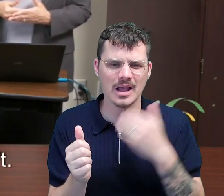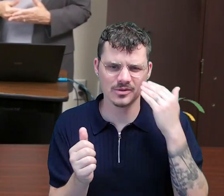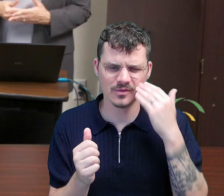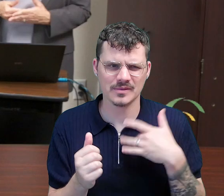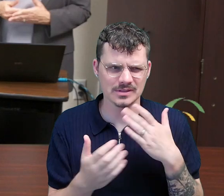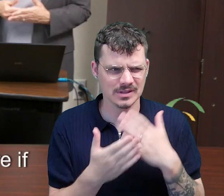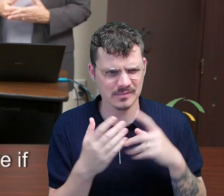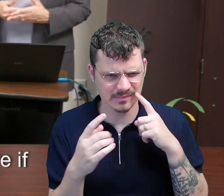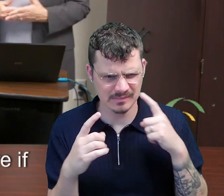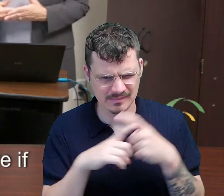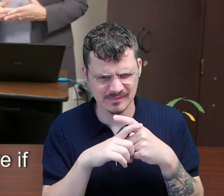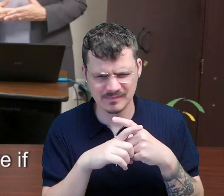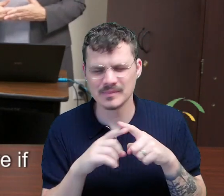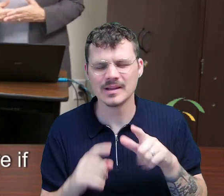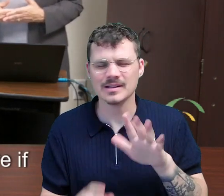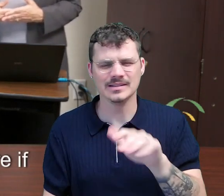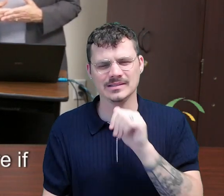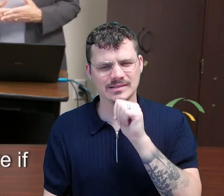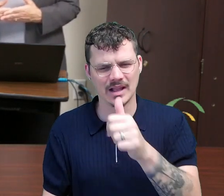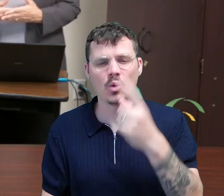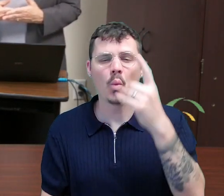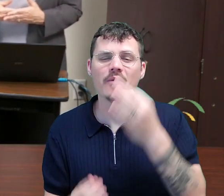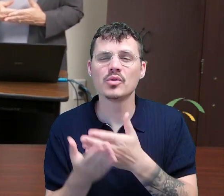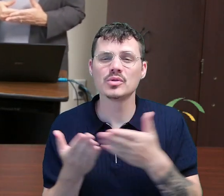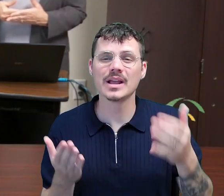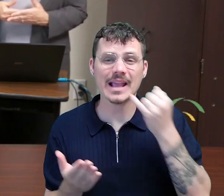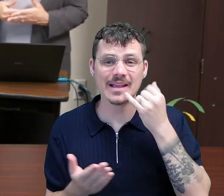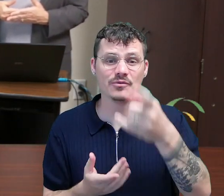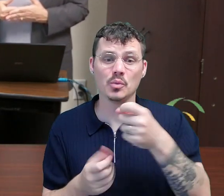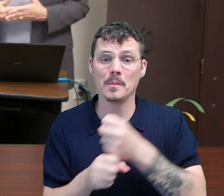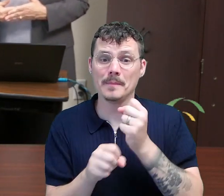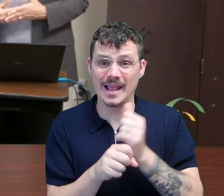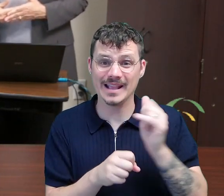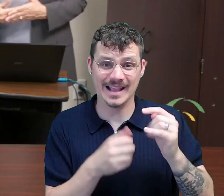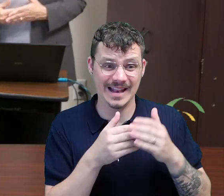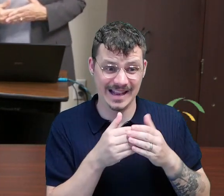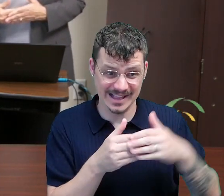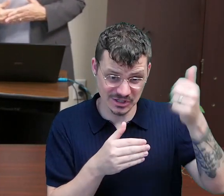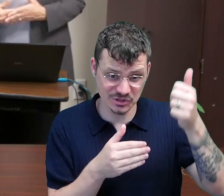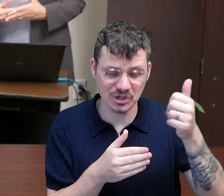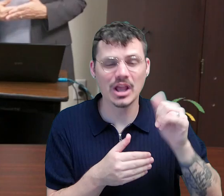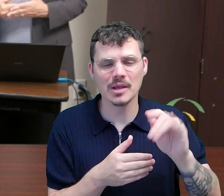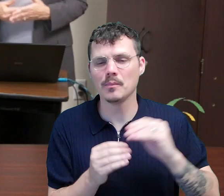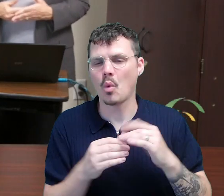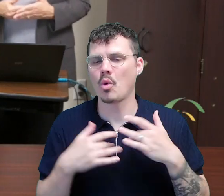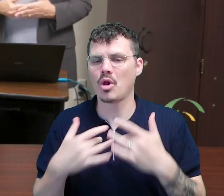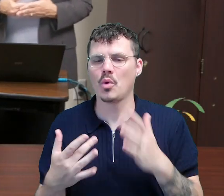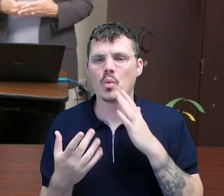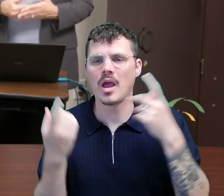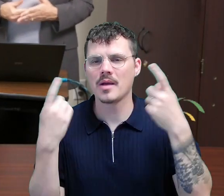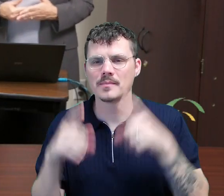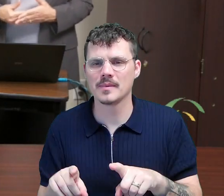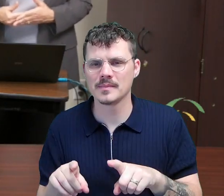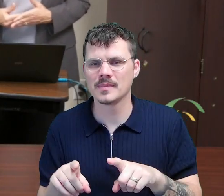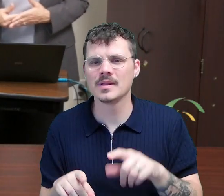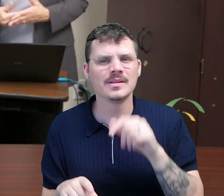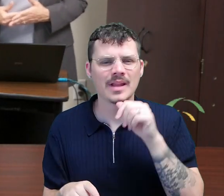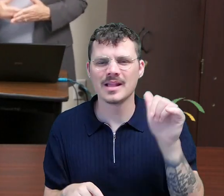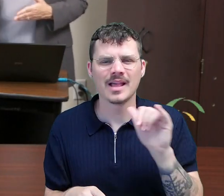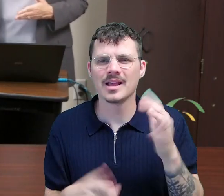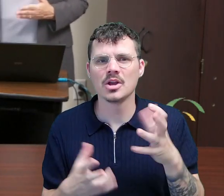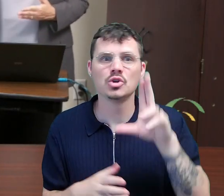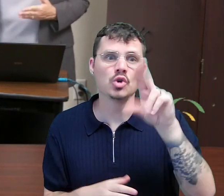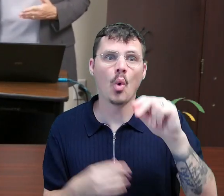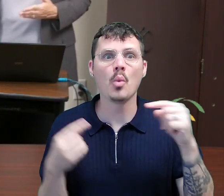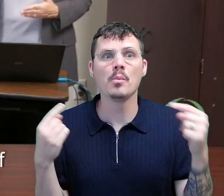but isn't. It's another one of those things where if you make it easier, it's more likely to happen, unlike the no pain, no